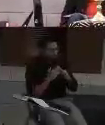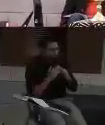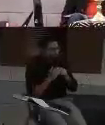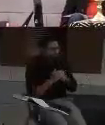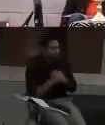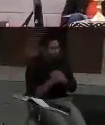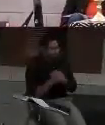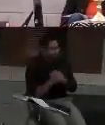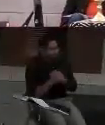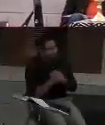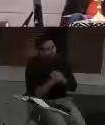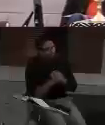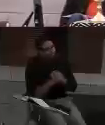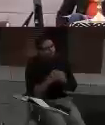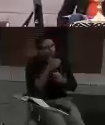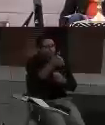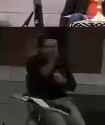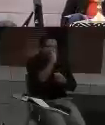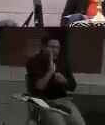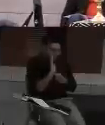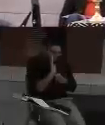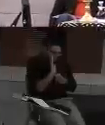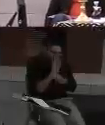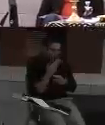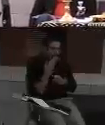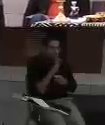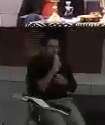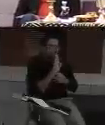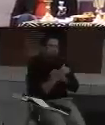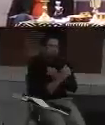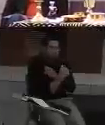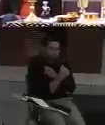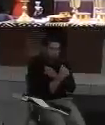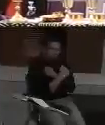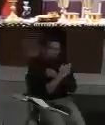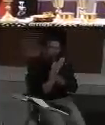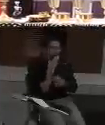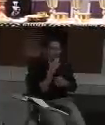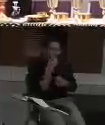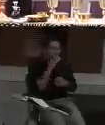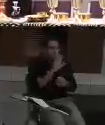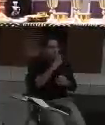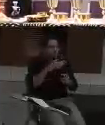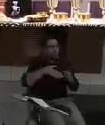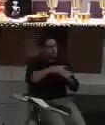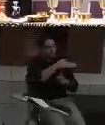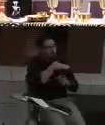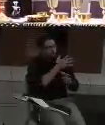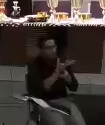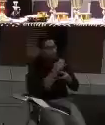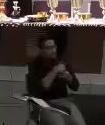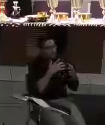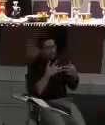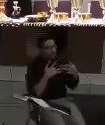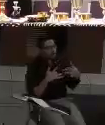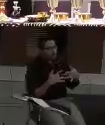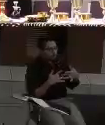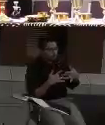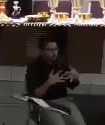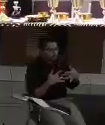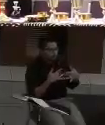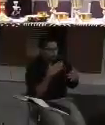prayer. Gracious God, thank you for your love. Thank you for your presence in our hearts. Thank